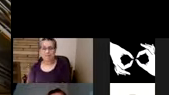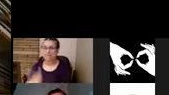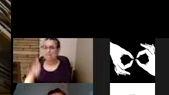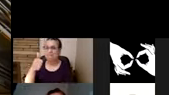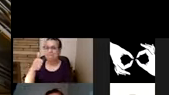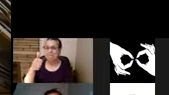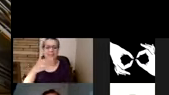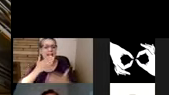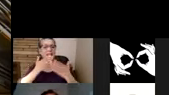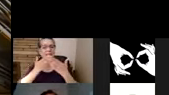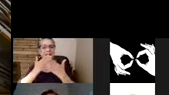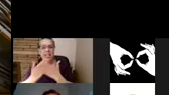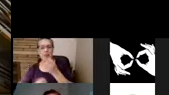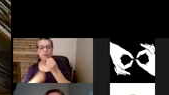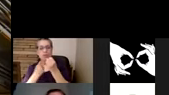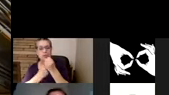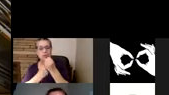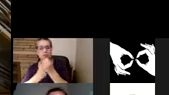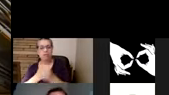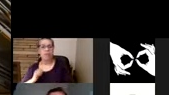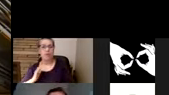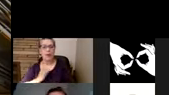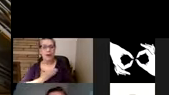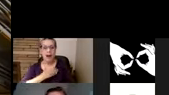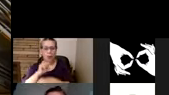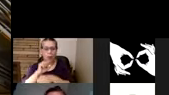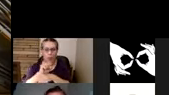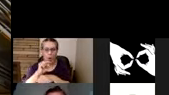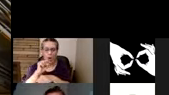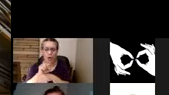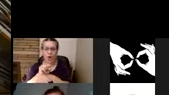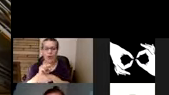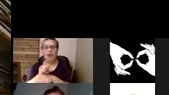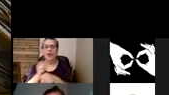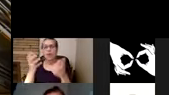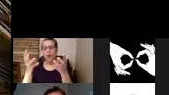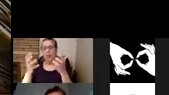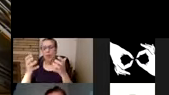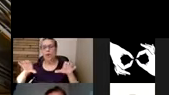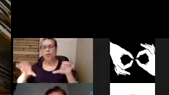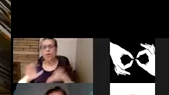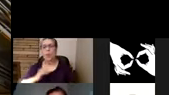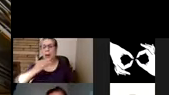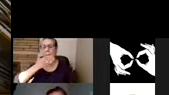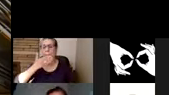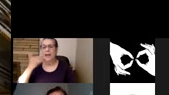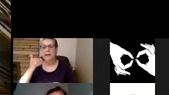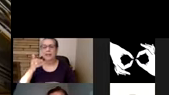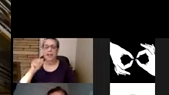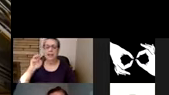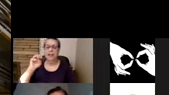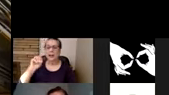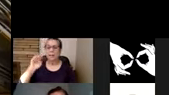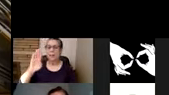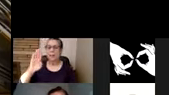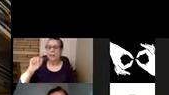Thank you for being such an avid supporter of our work. We certainly want to do our best to make sure that public transit is fully accessible for